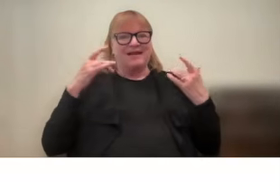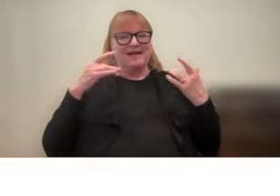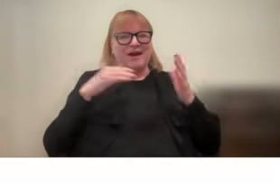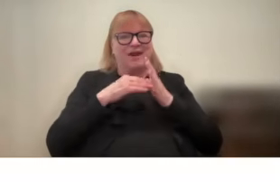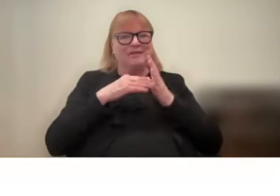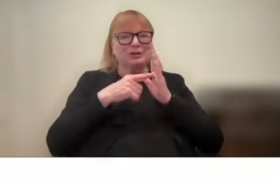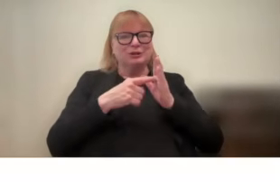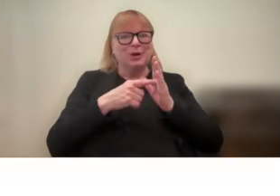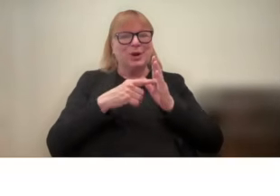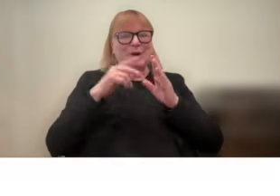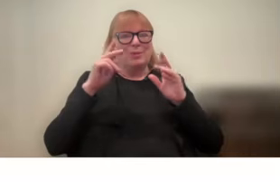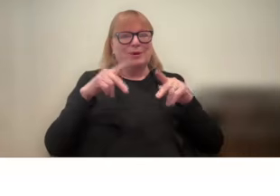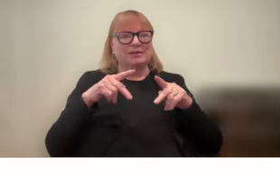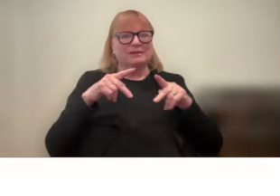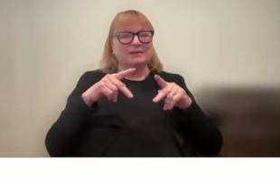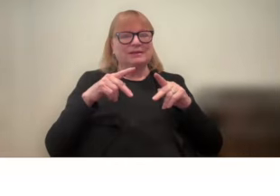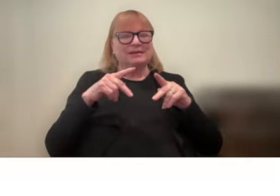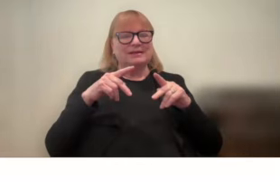a person in